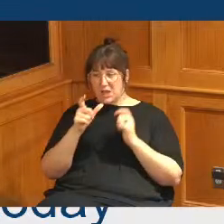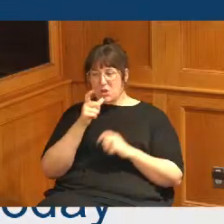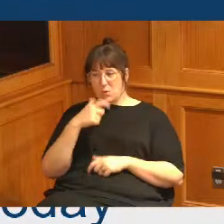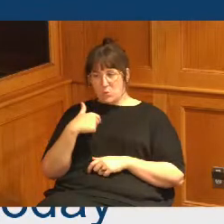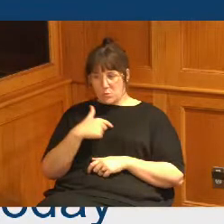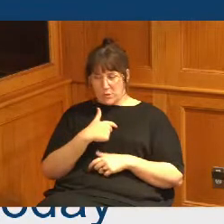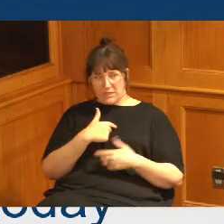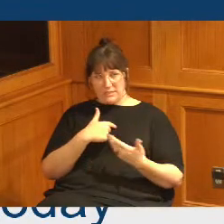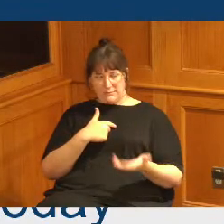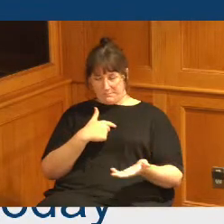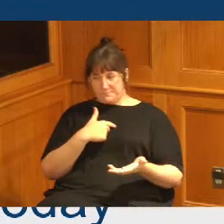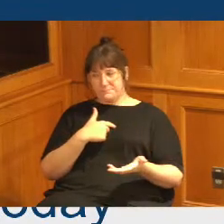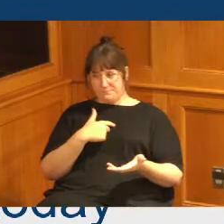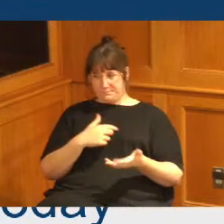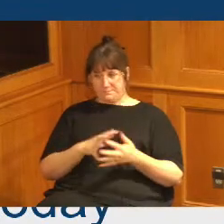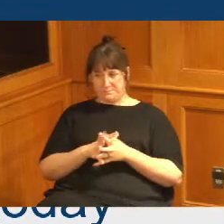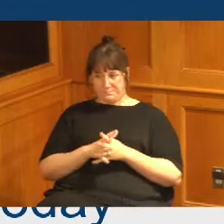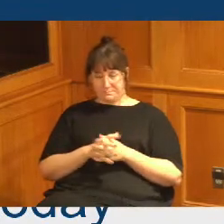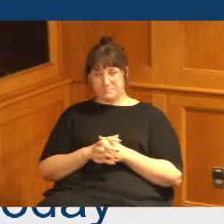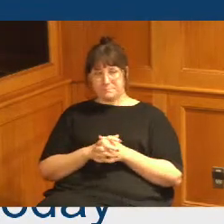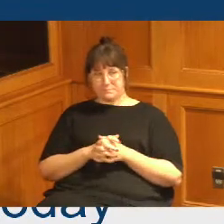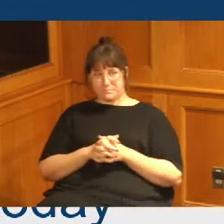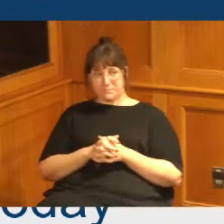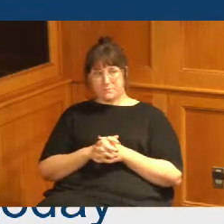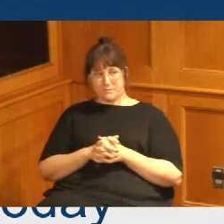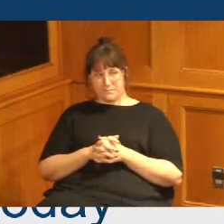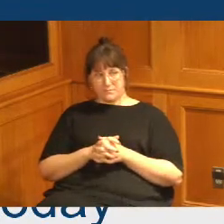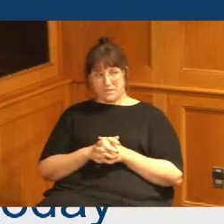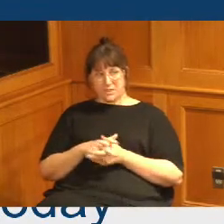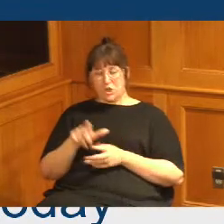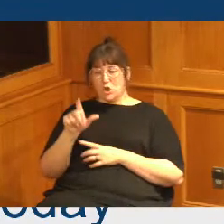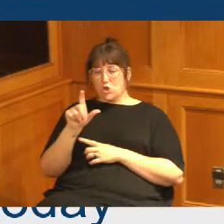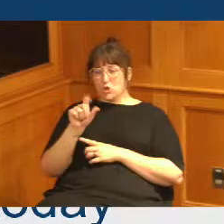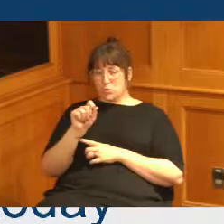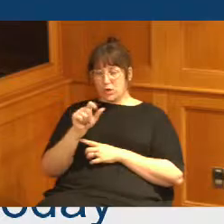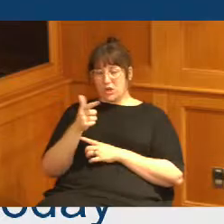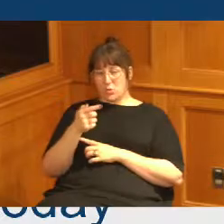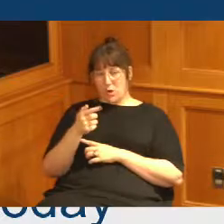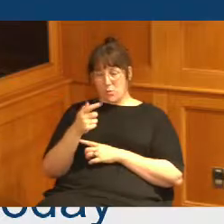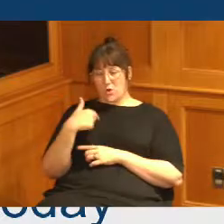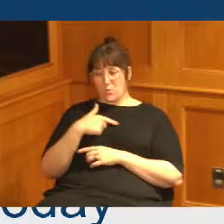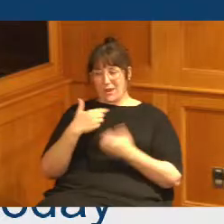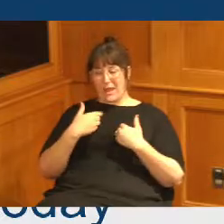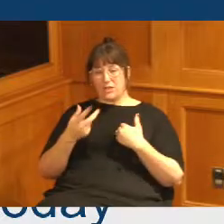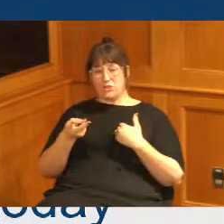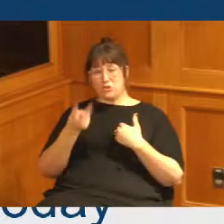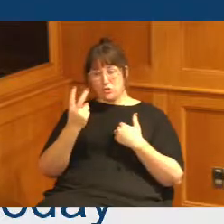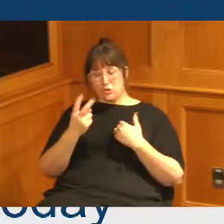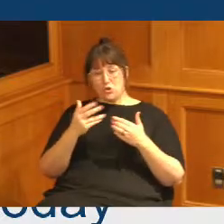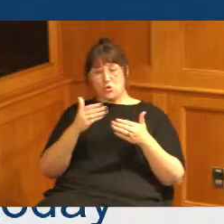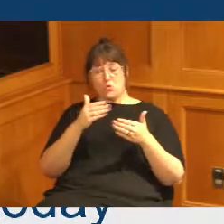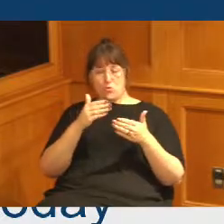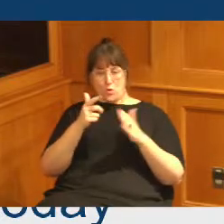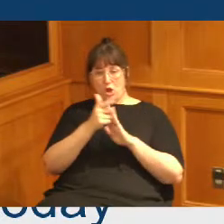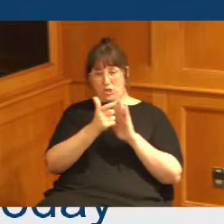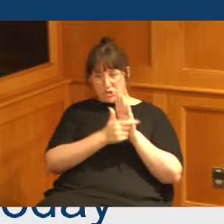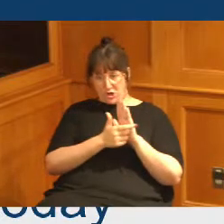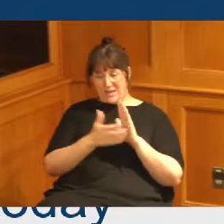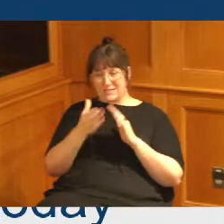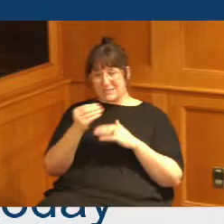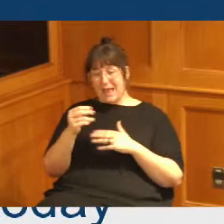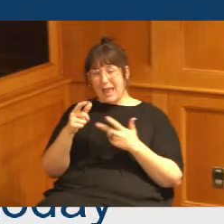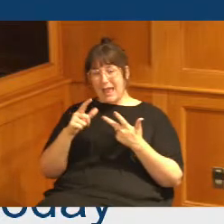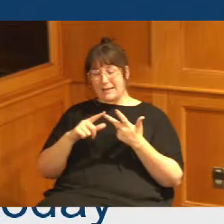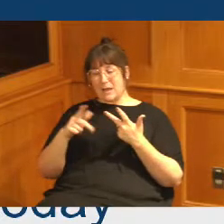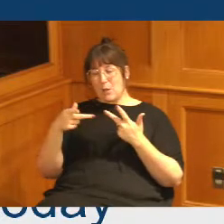today. When our administration came in at the end of 2021, we had 2 attorneys and a paralegal there. We have aggressively expanded. Thank